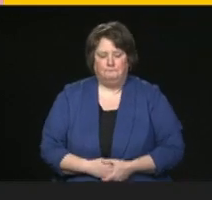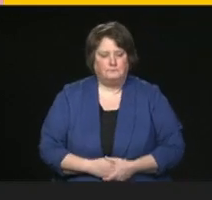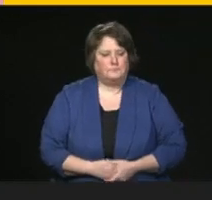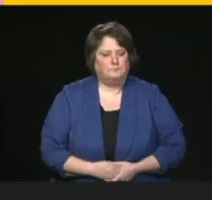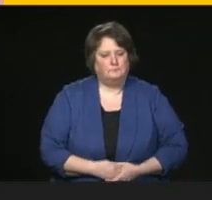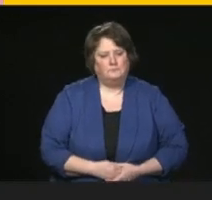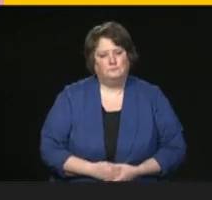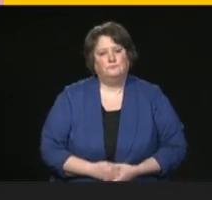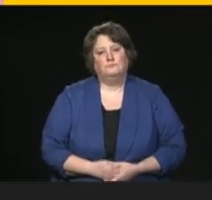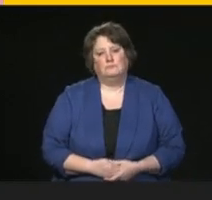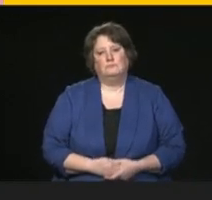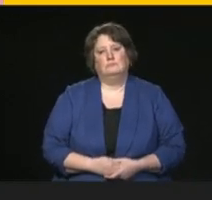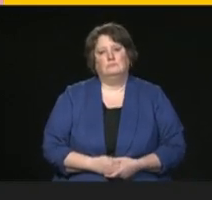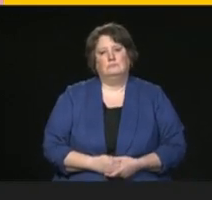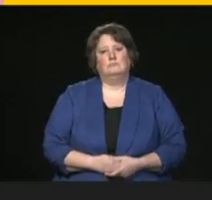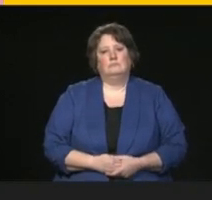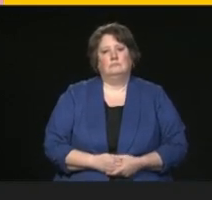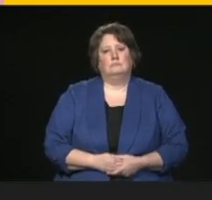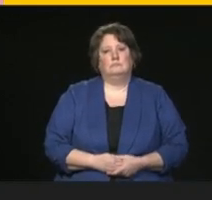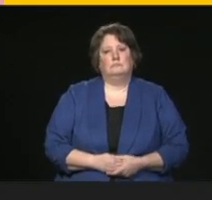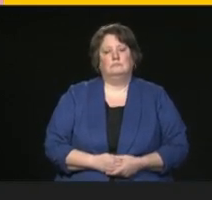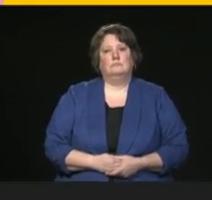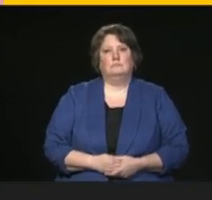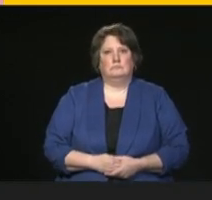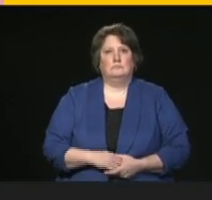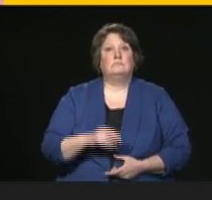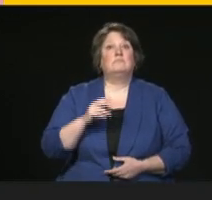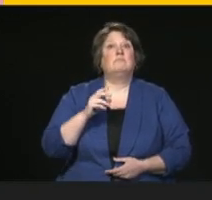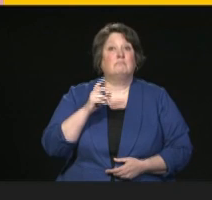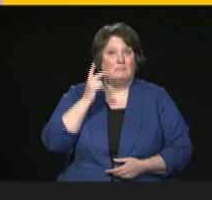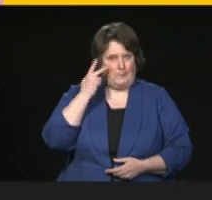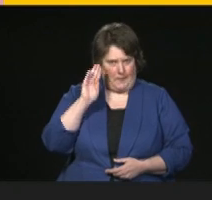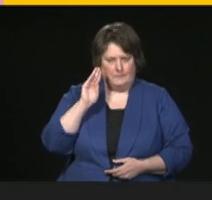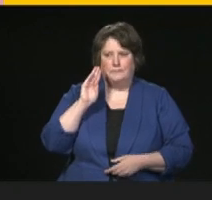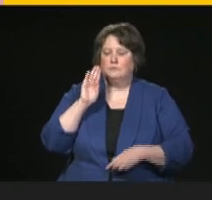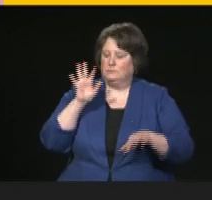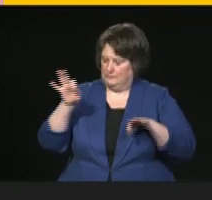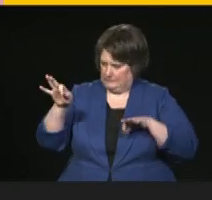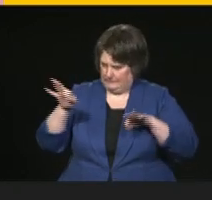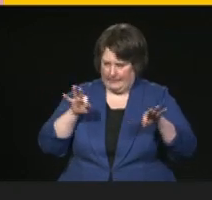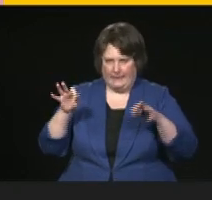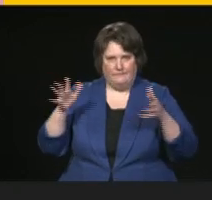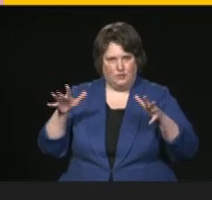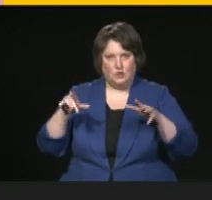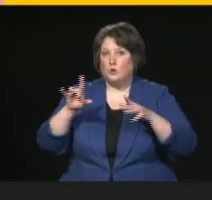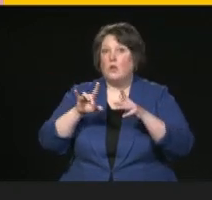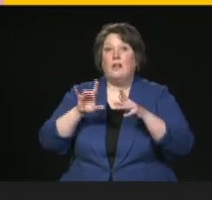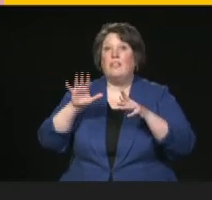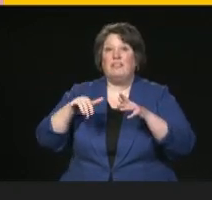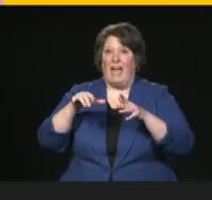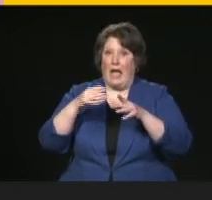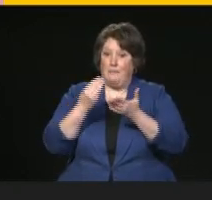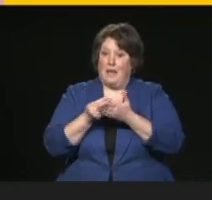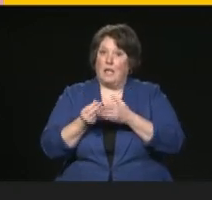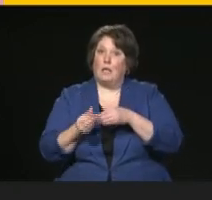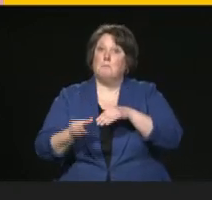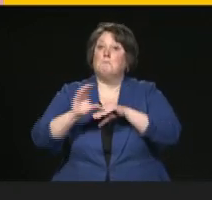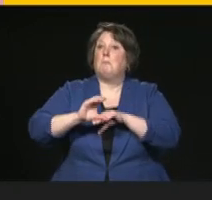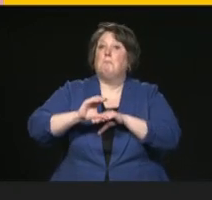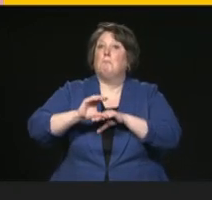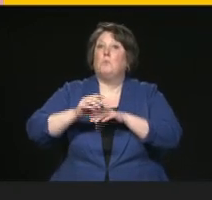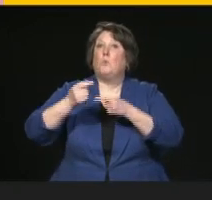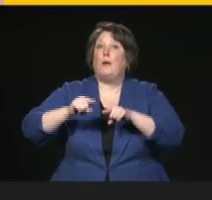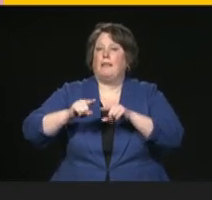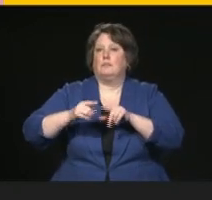clear that these measures will be retroactive to the 15th of March. And